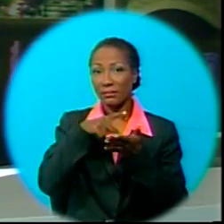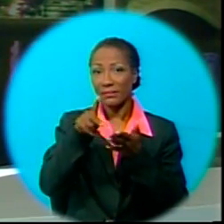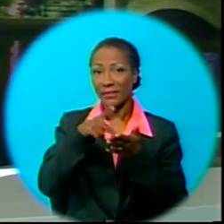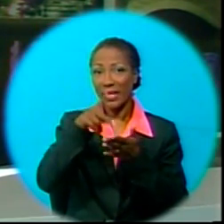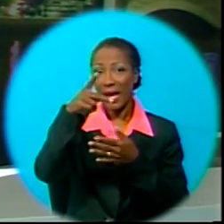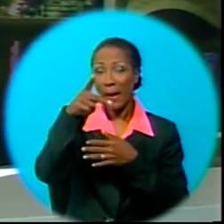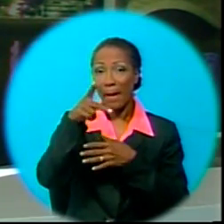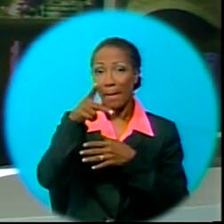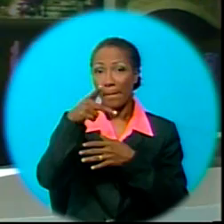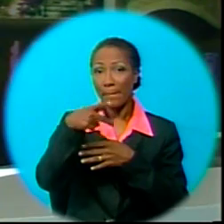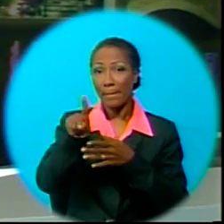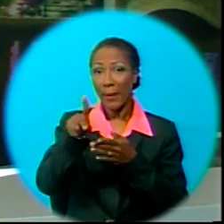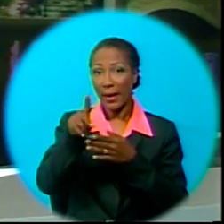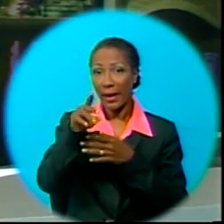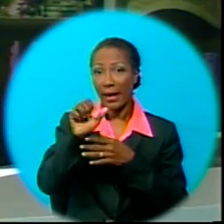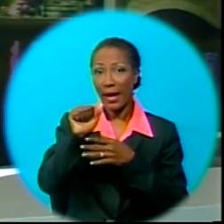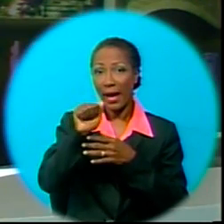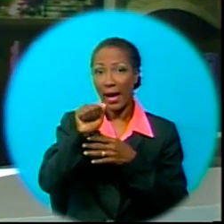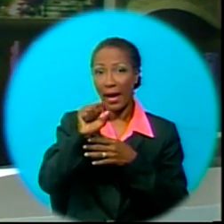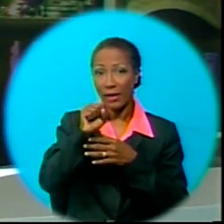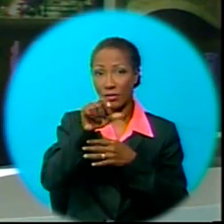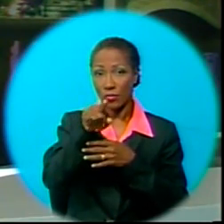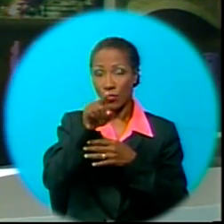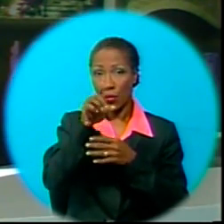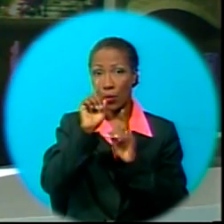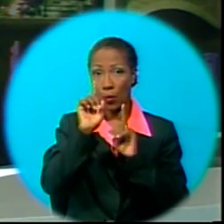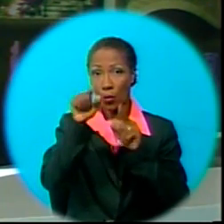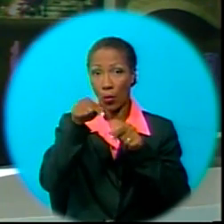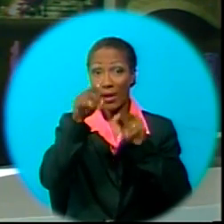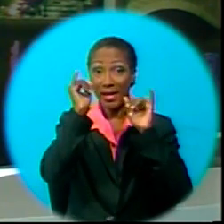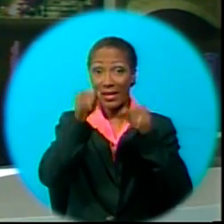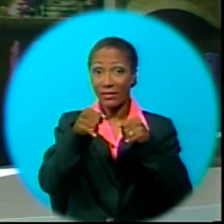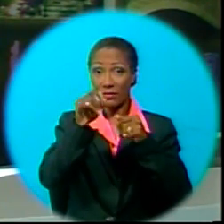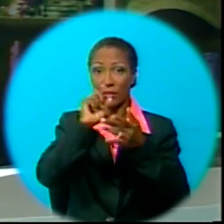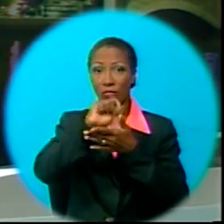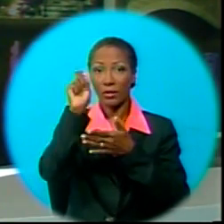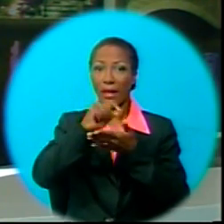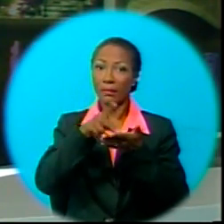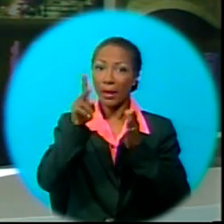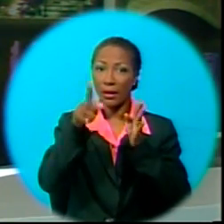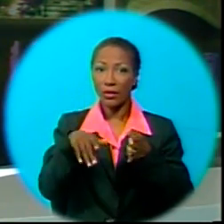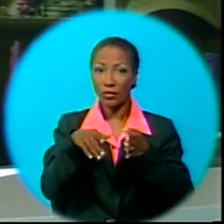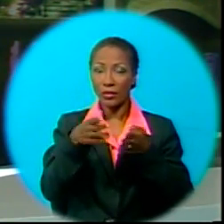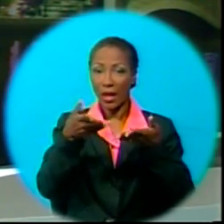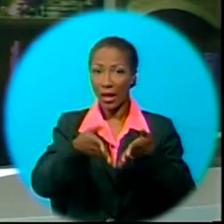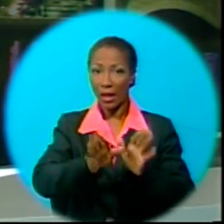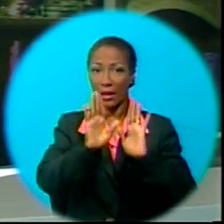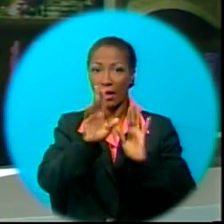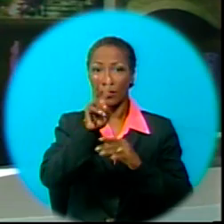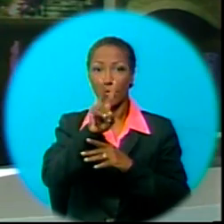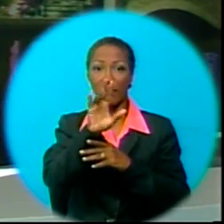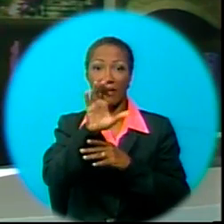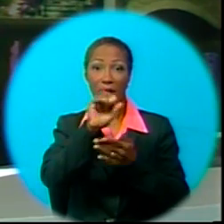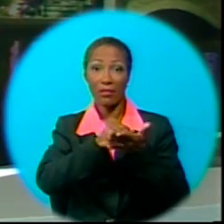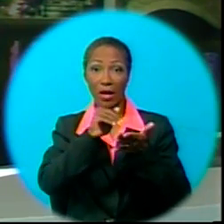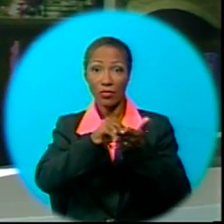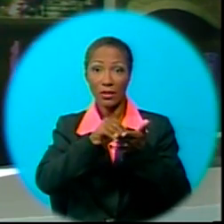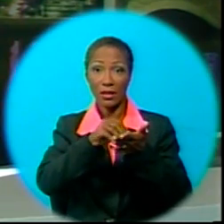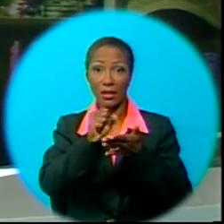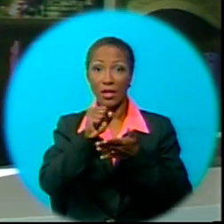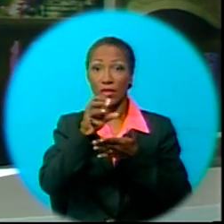with immediate effect. Individual taxpayers are allowed a personal allowance of